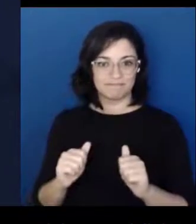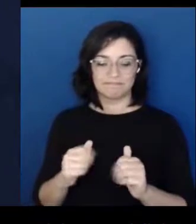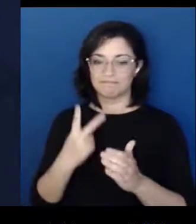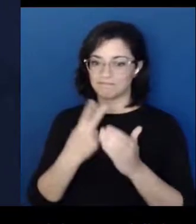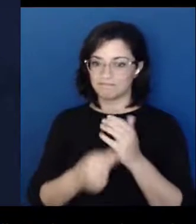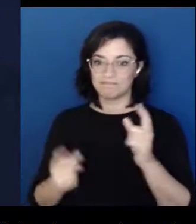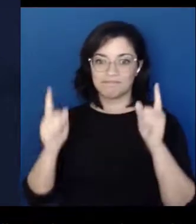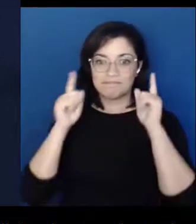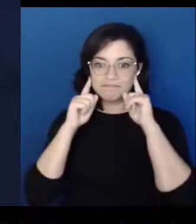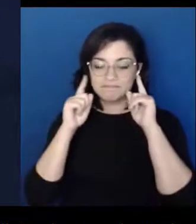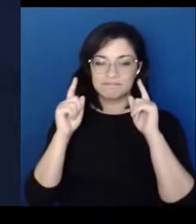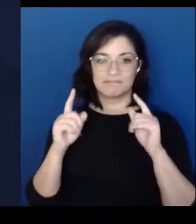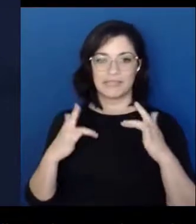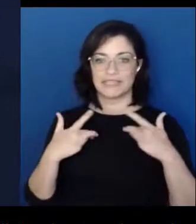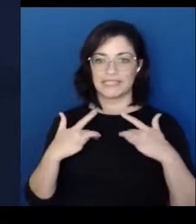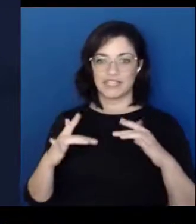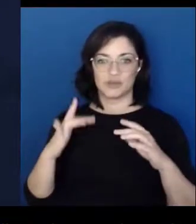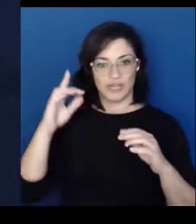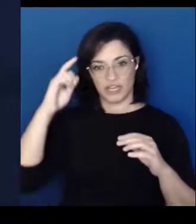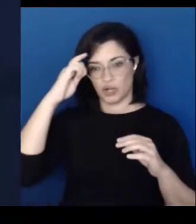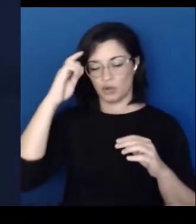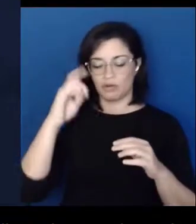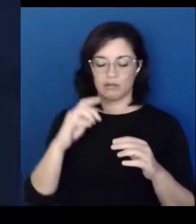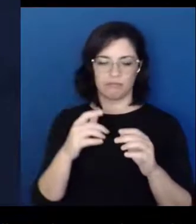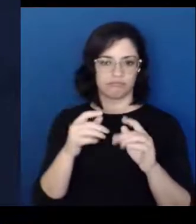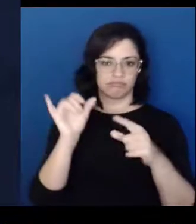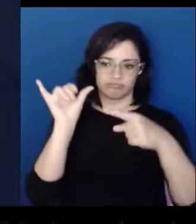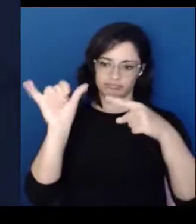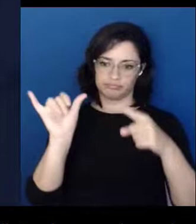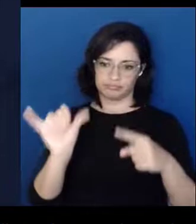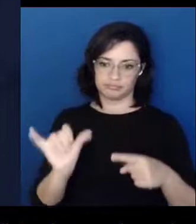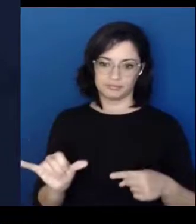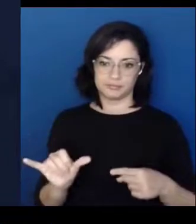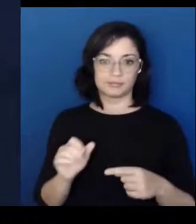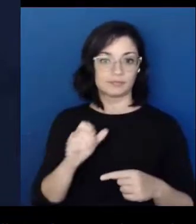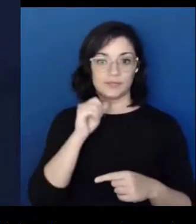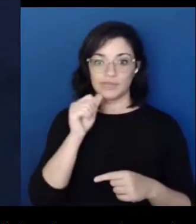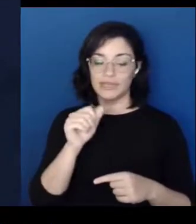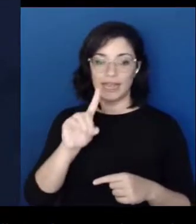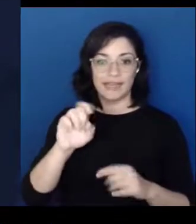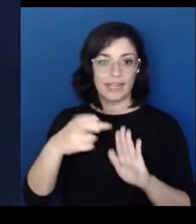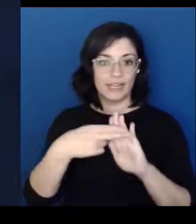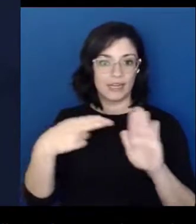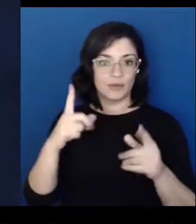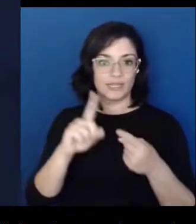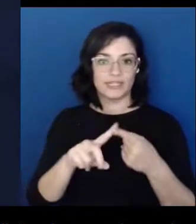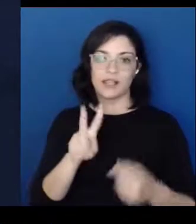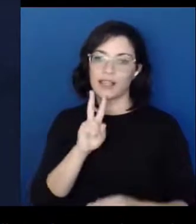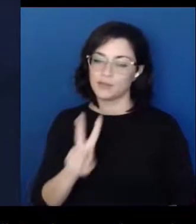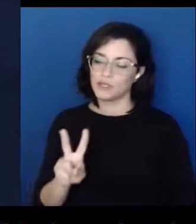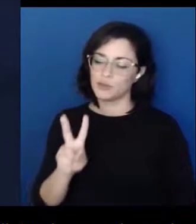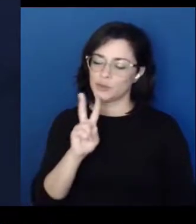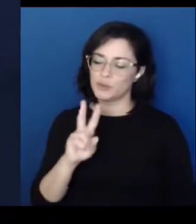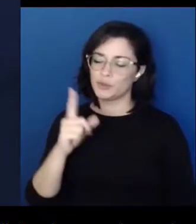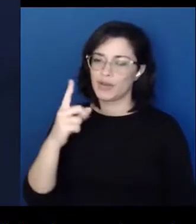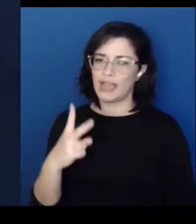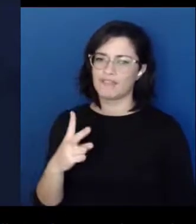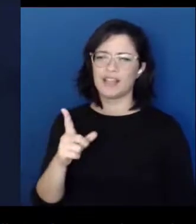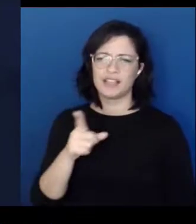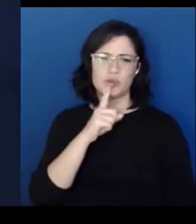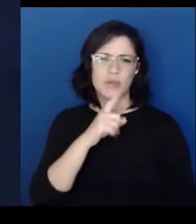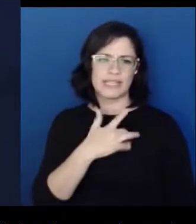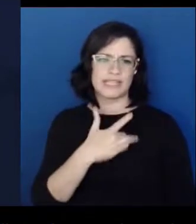words. And it wasn't diagnosed until I was 2.5, which was very typical in the